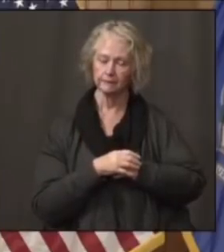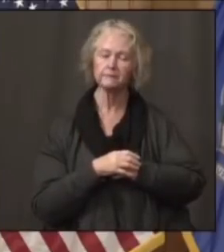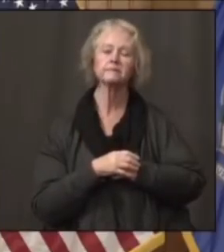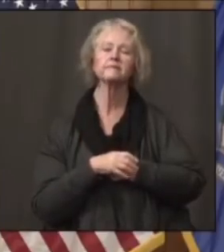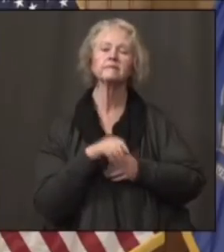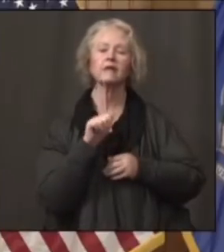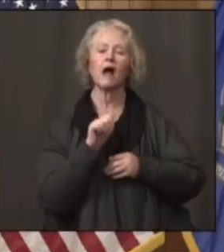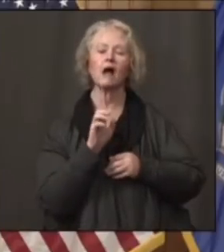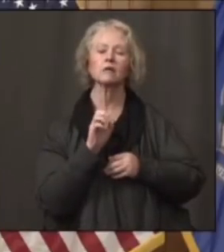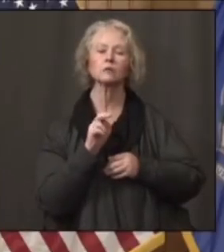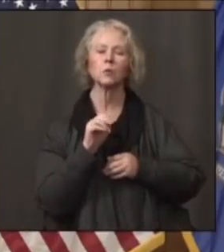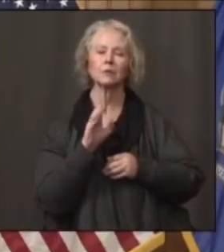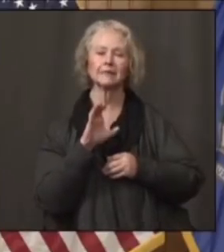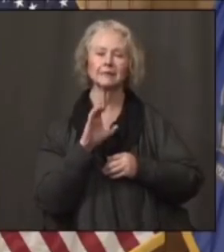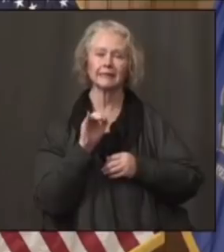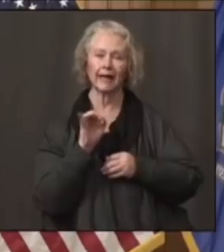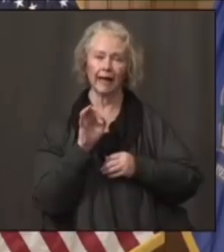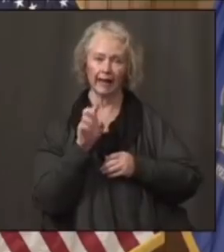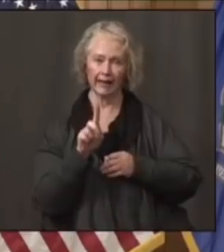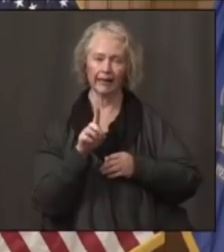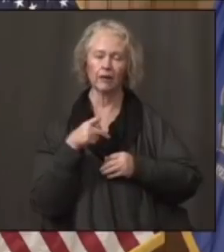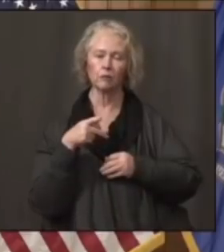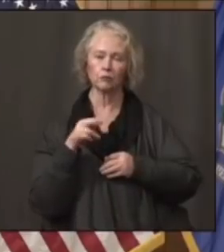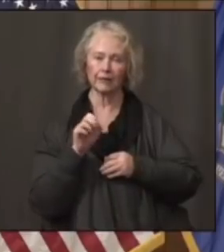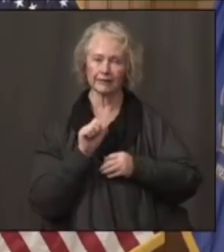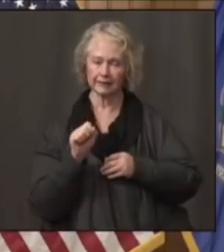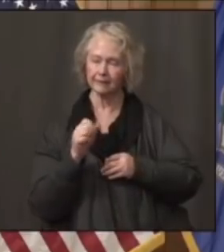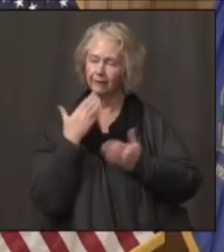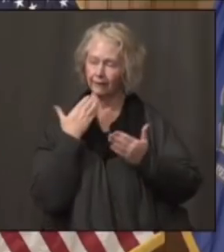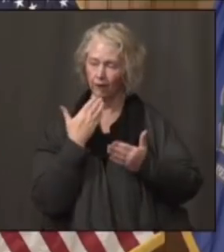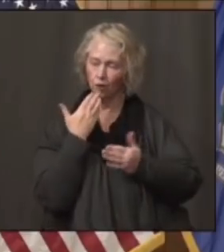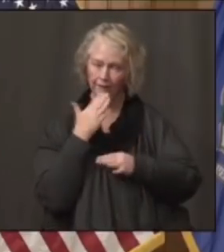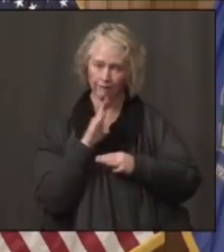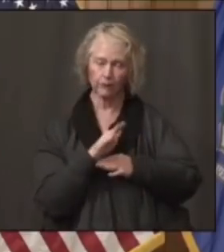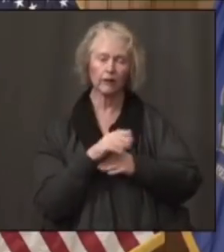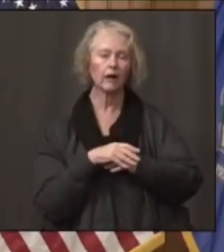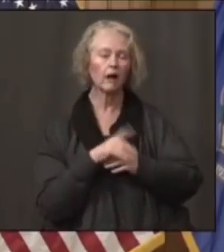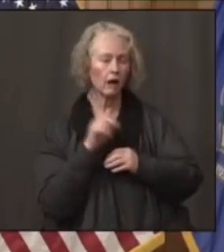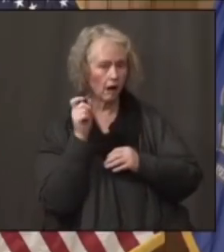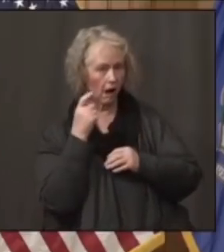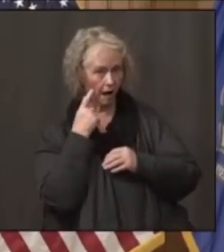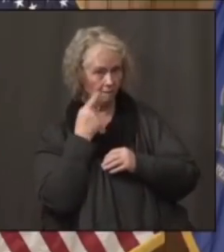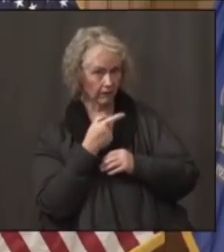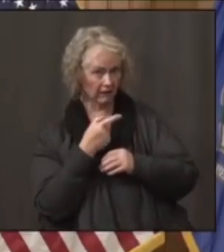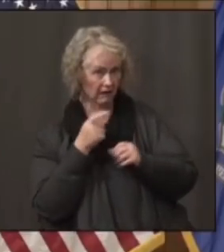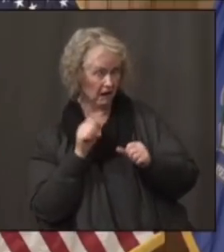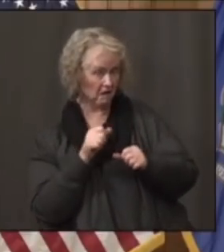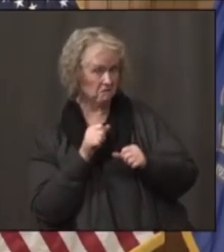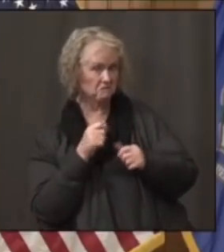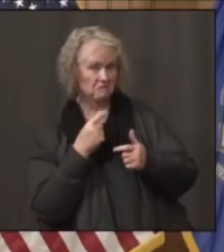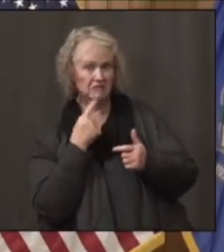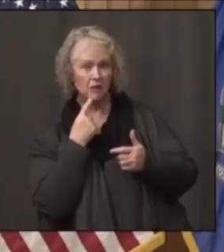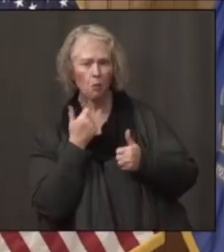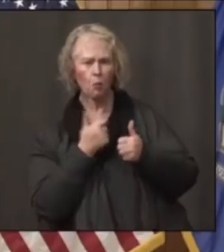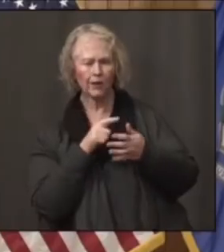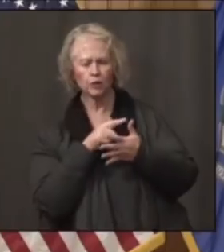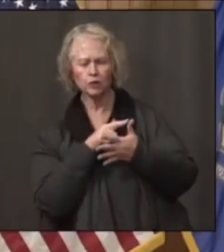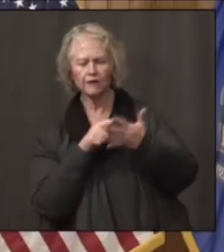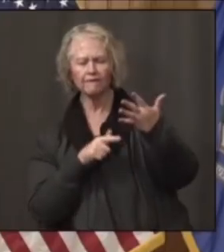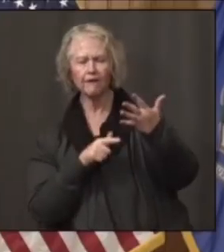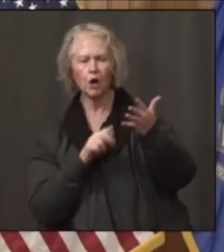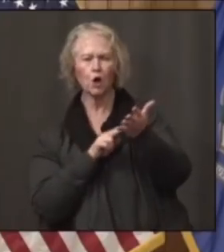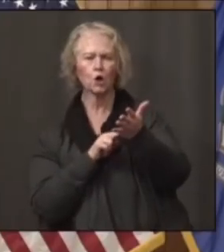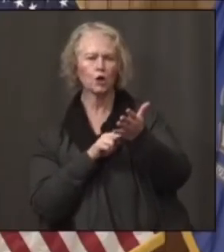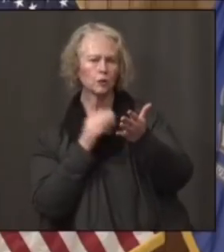The Associated Press. Thank you. Good afternoon. Governor, are you able to say which 5 nursing homes will be able